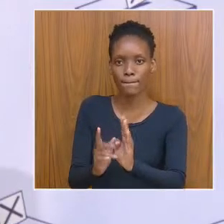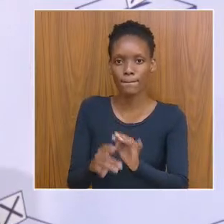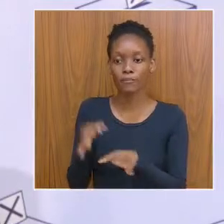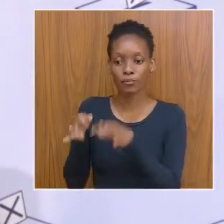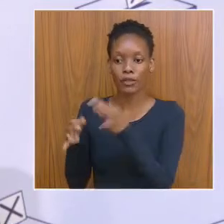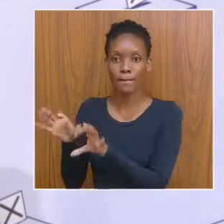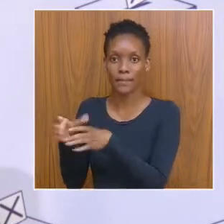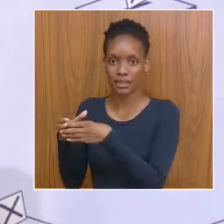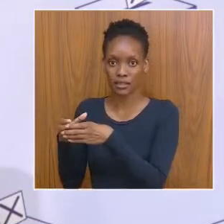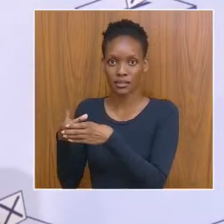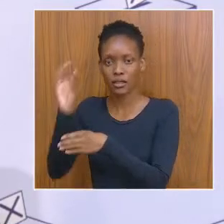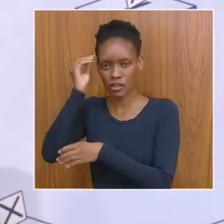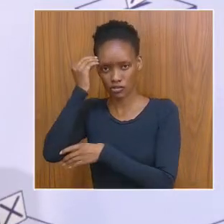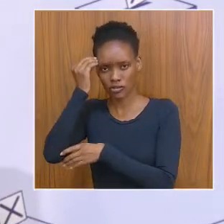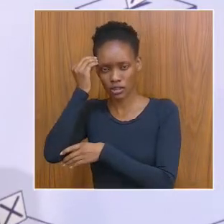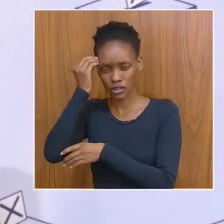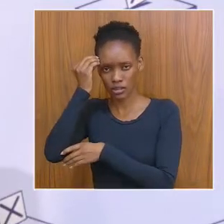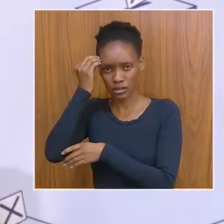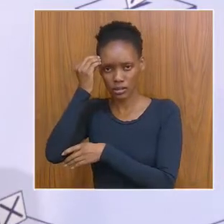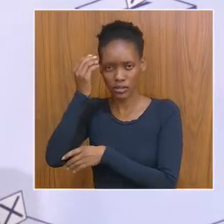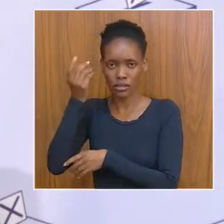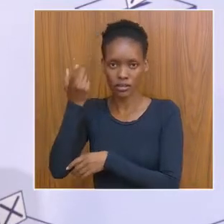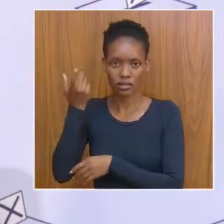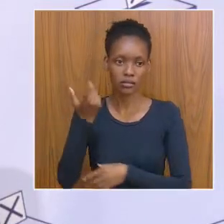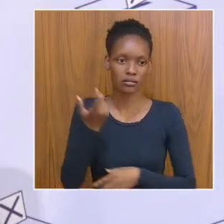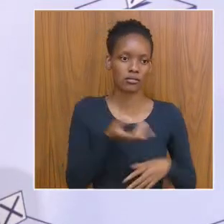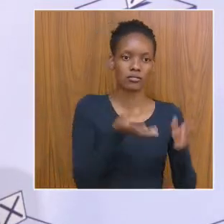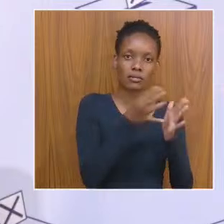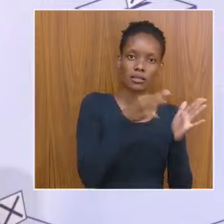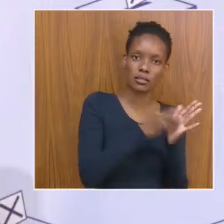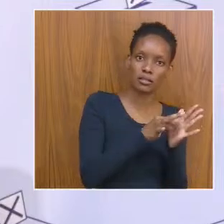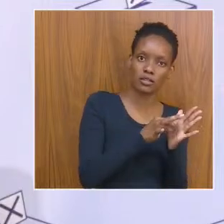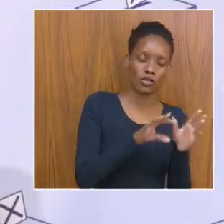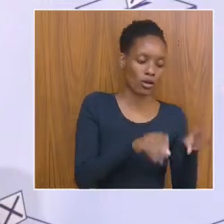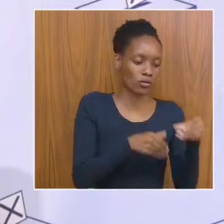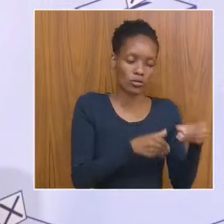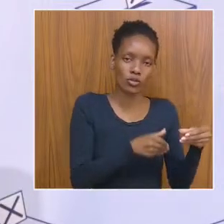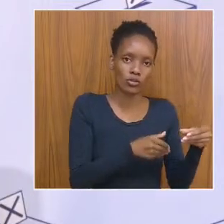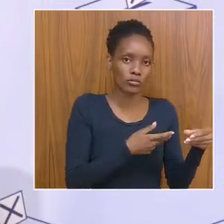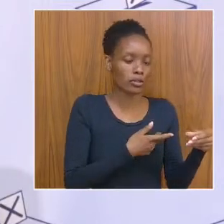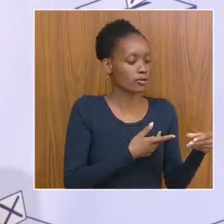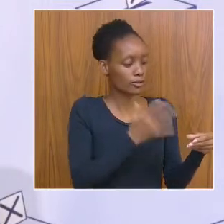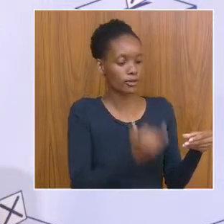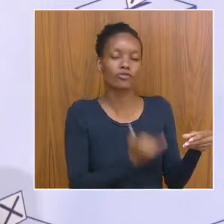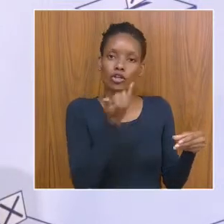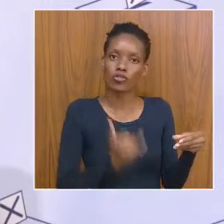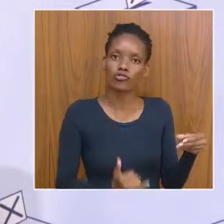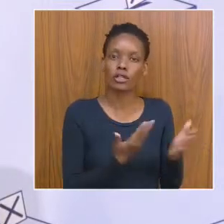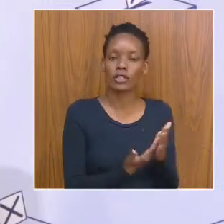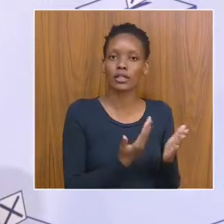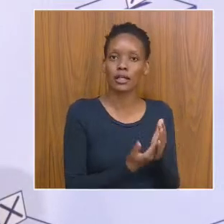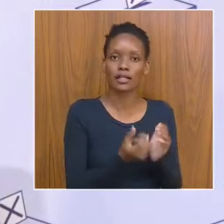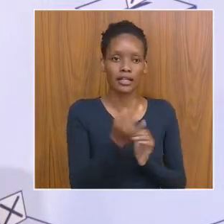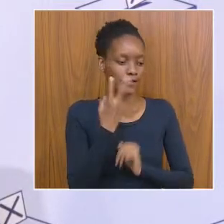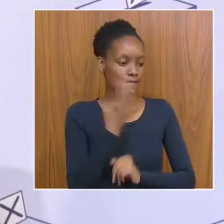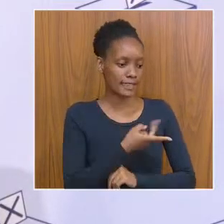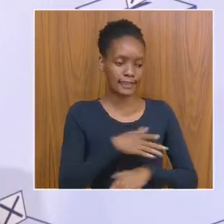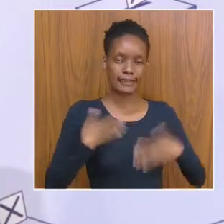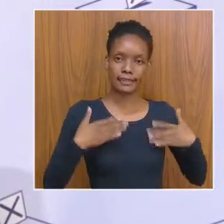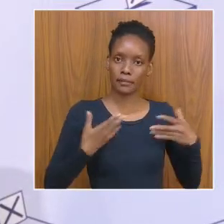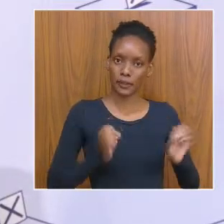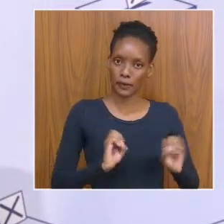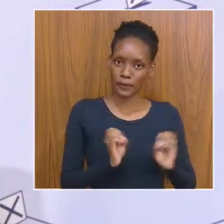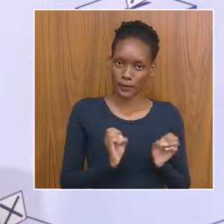could inspect the supporting documents, i.e. the signatures, and if there was cause to raise an objection, which the